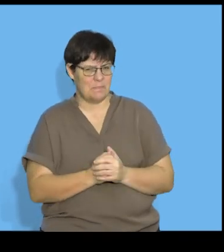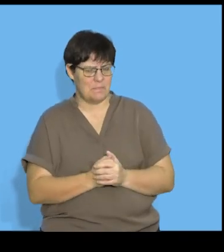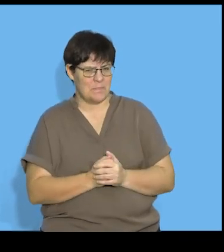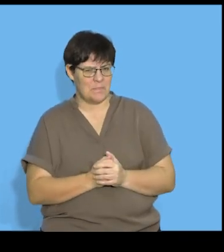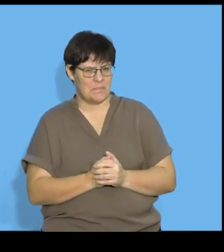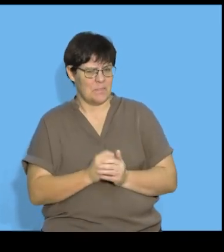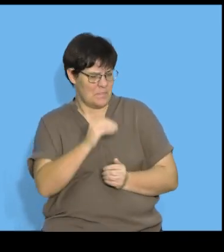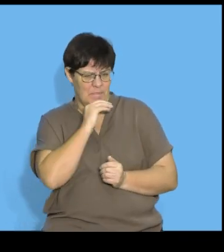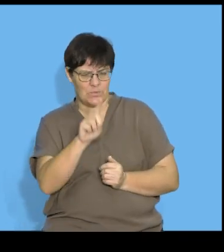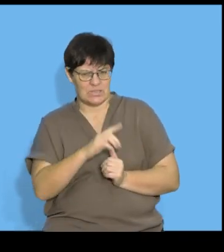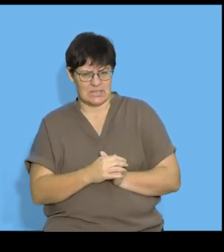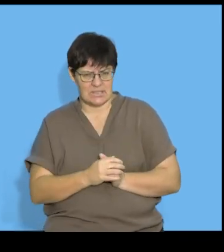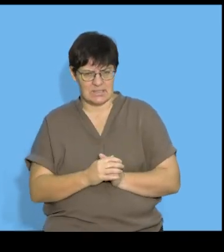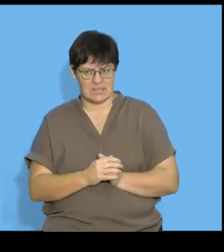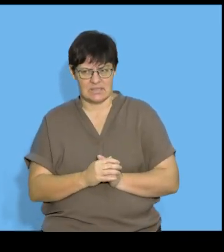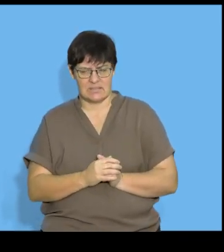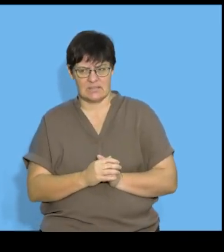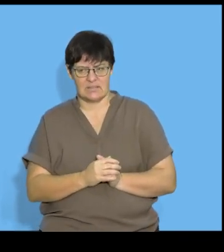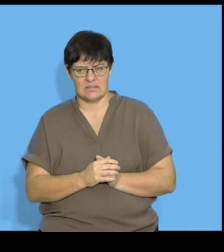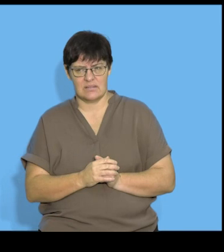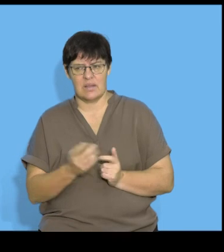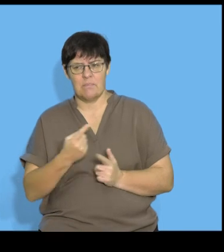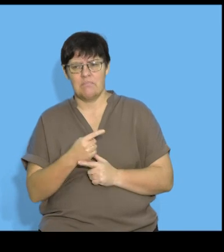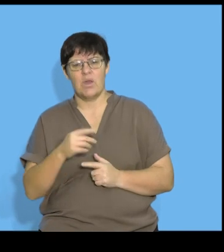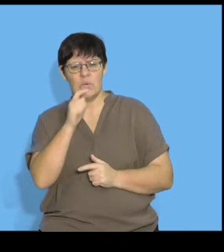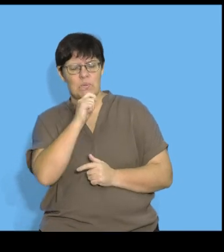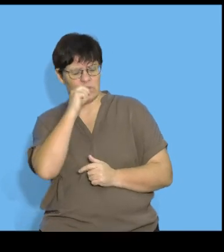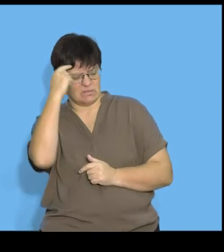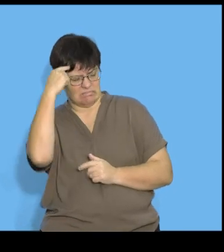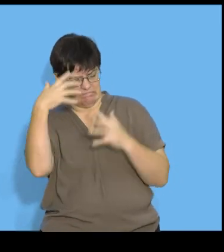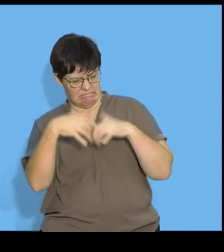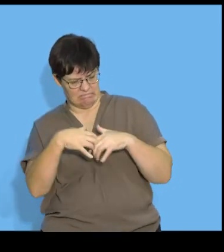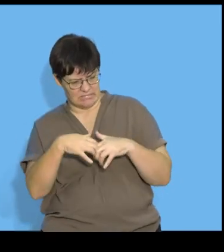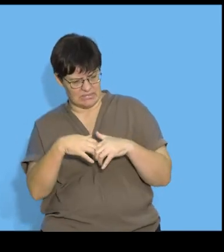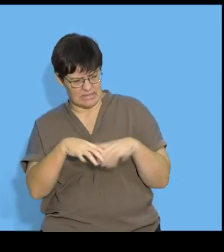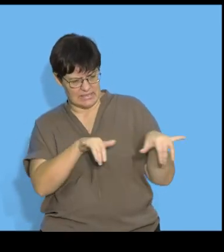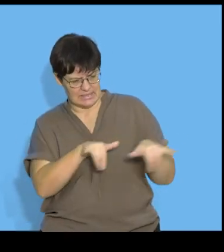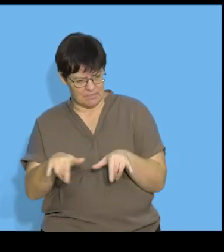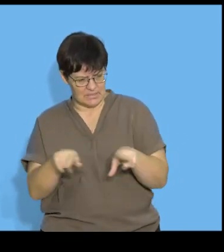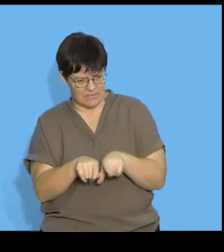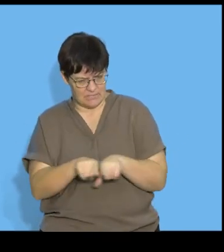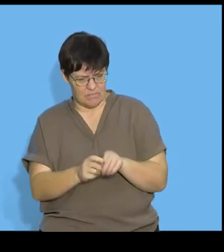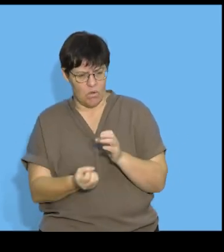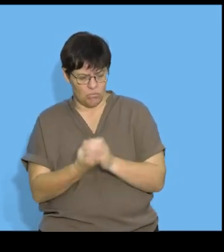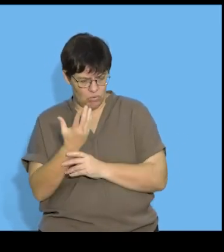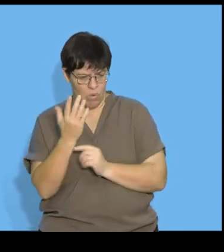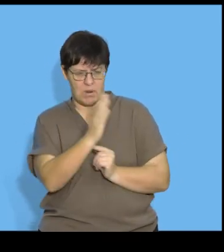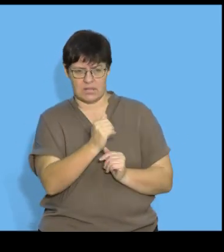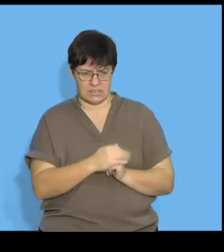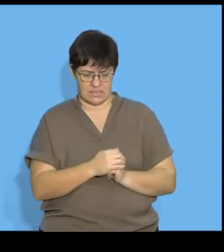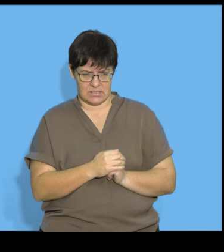means? Now I need to use a little bit of common sense. What else was the same? I'm growing plants. The same